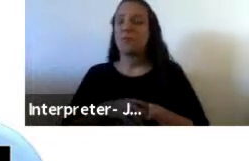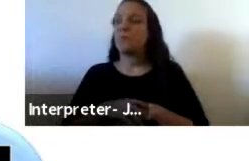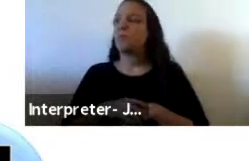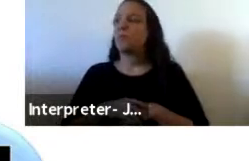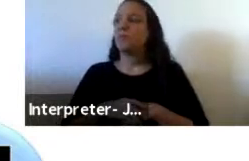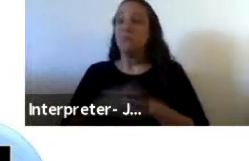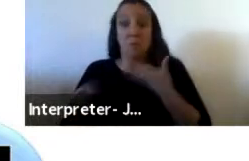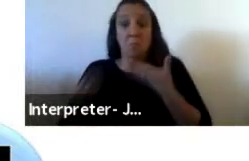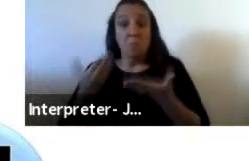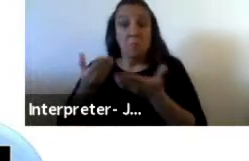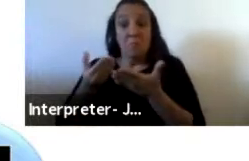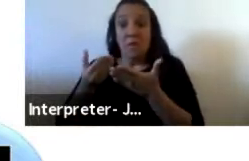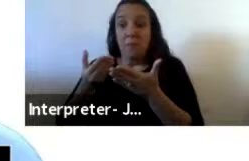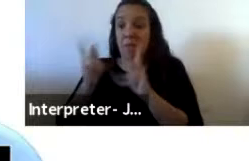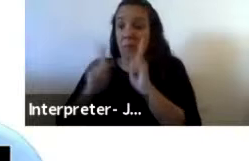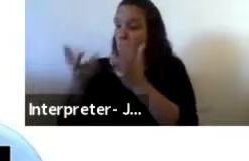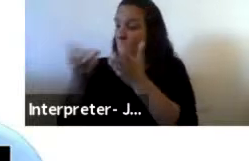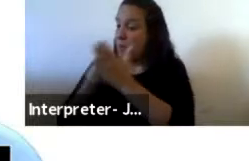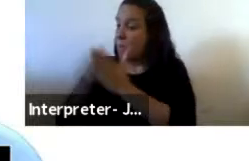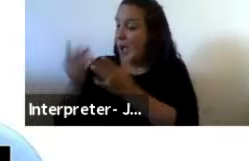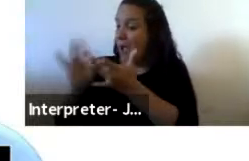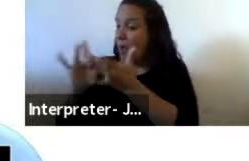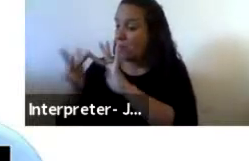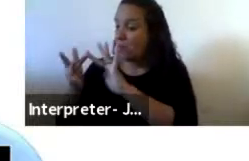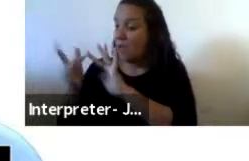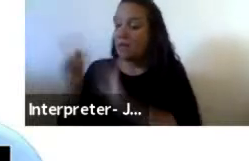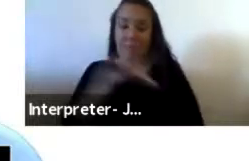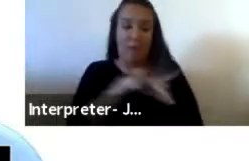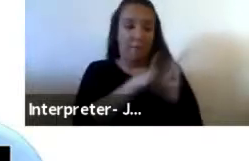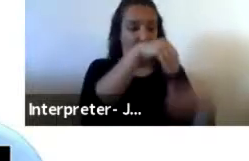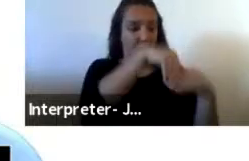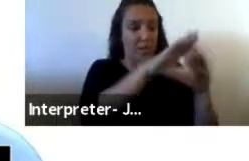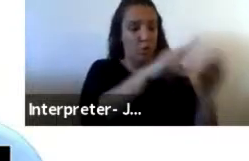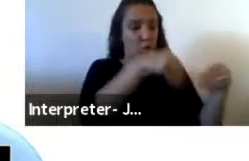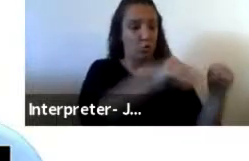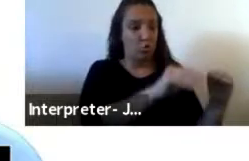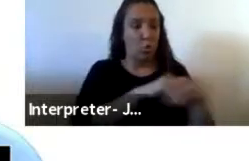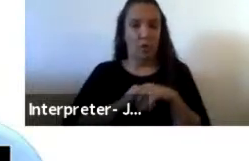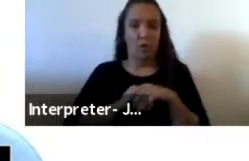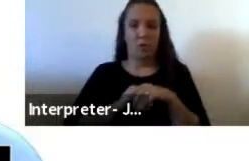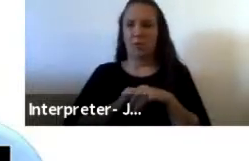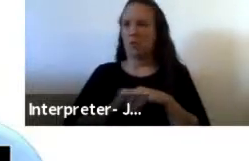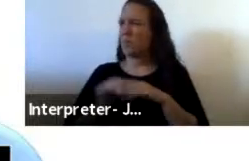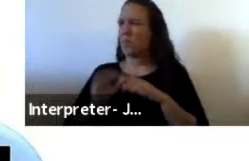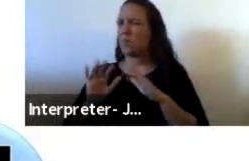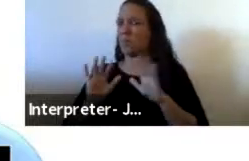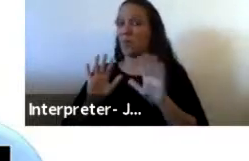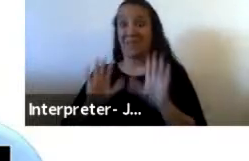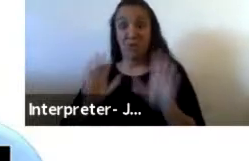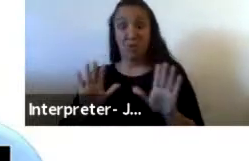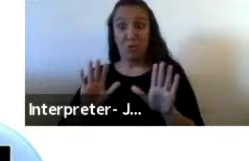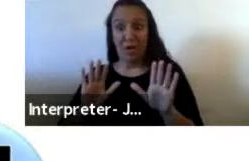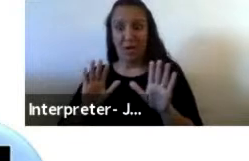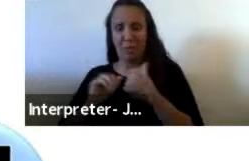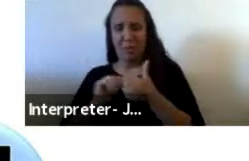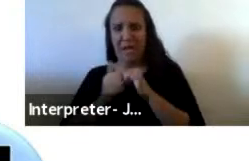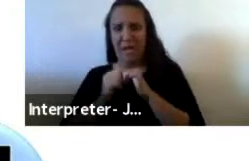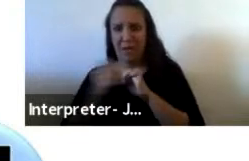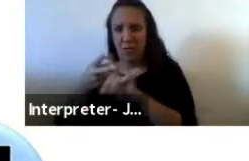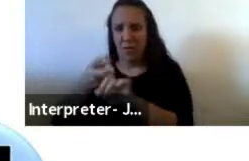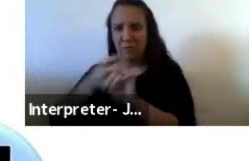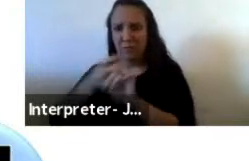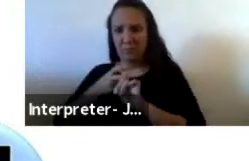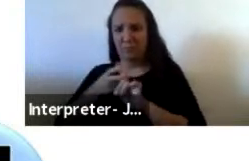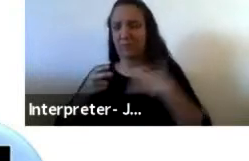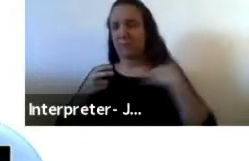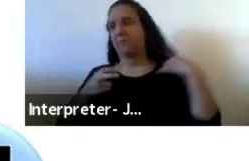up at your store, your brick and mortar. So when people ask me, well, Orlando, that's great, but how do I get them here? One of the main things I've been